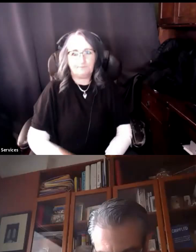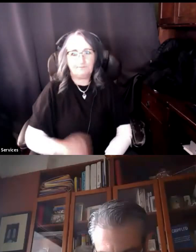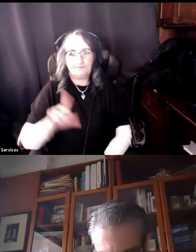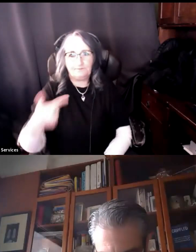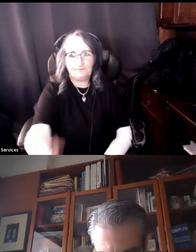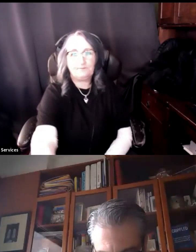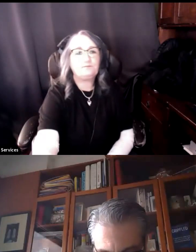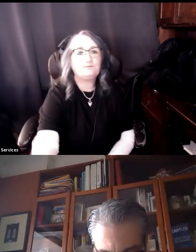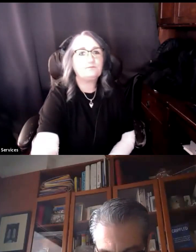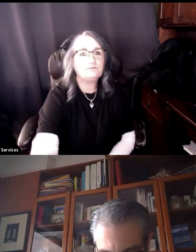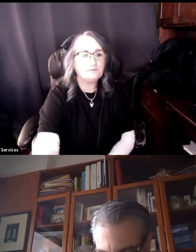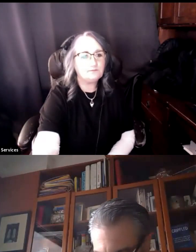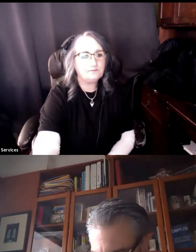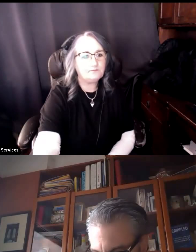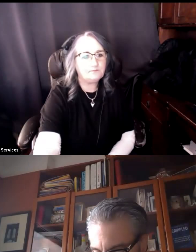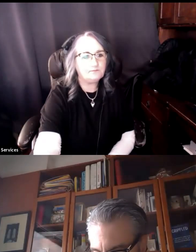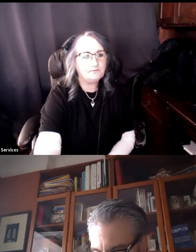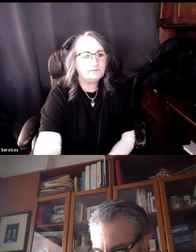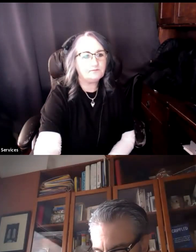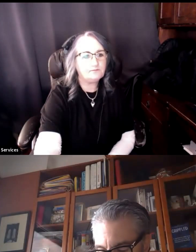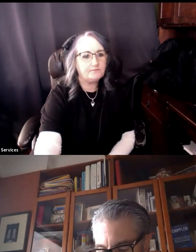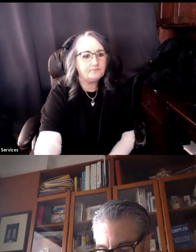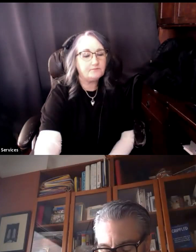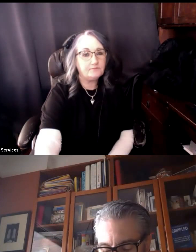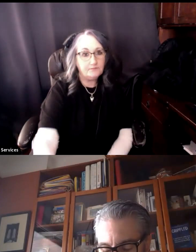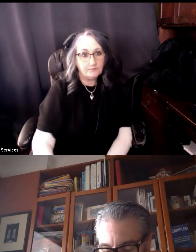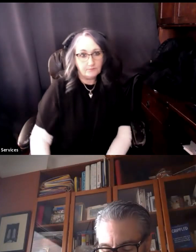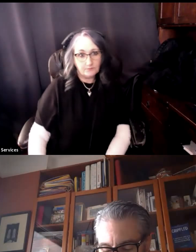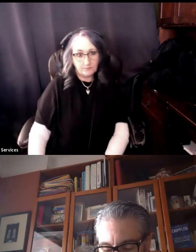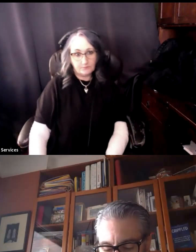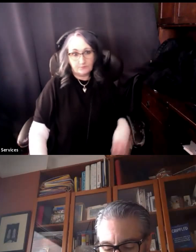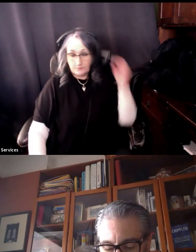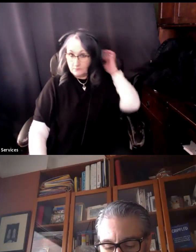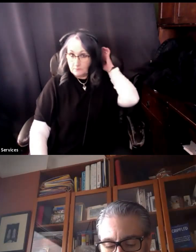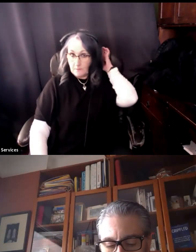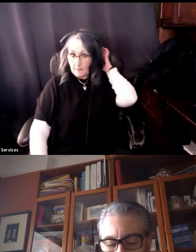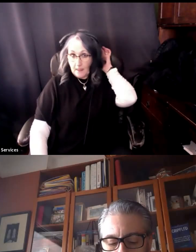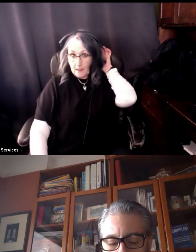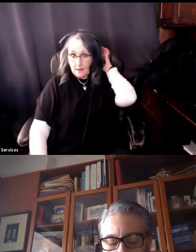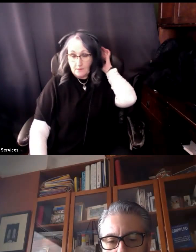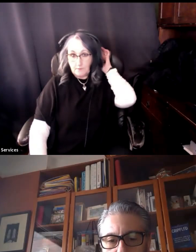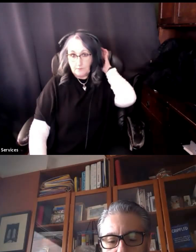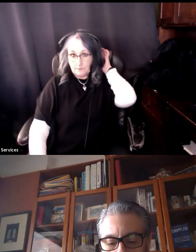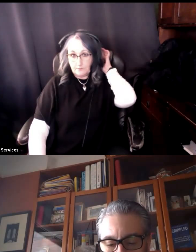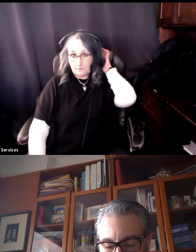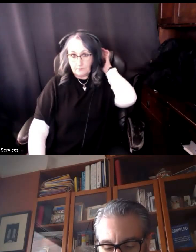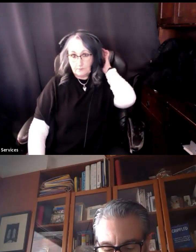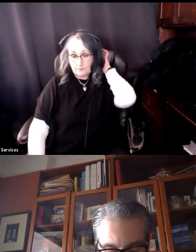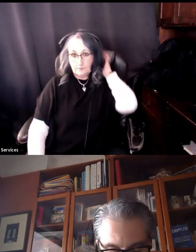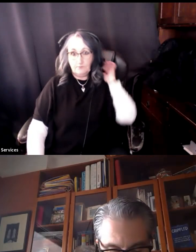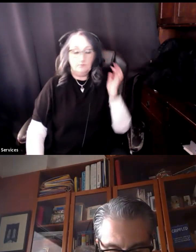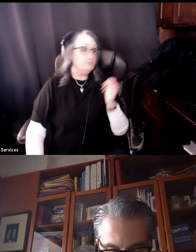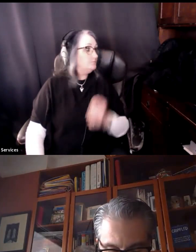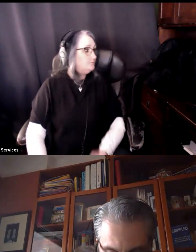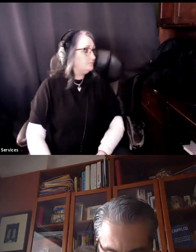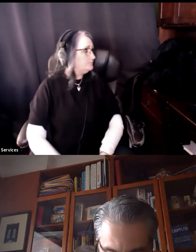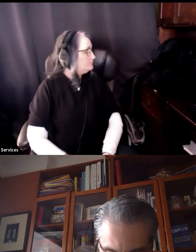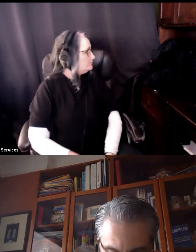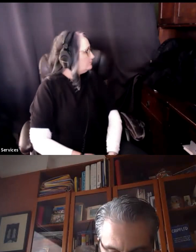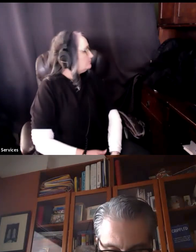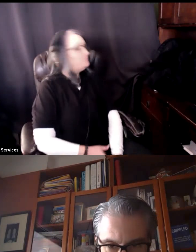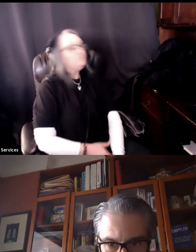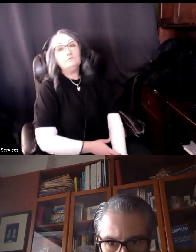advocacy to the governor is the best route right now to elevate these